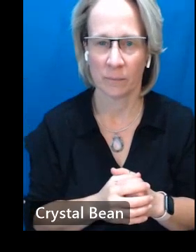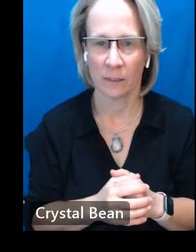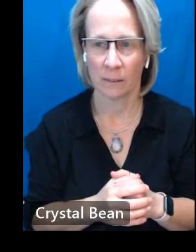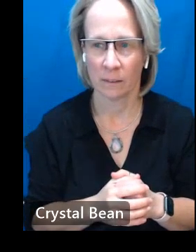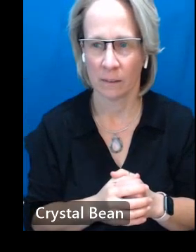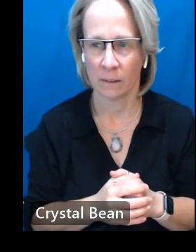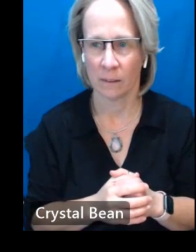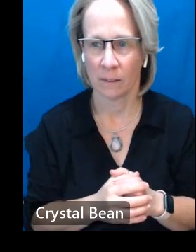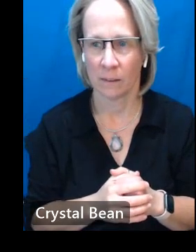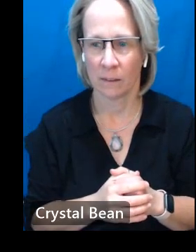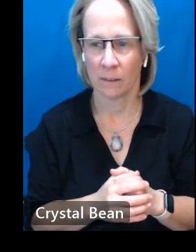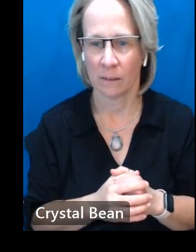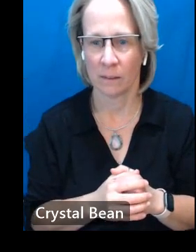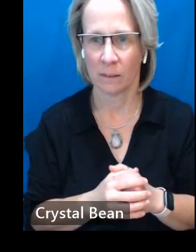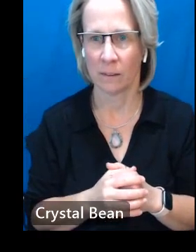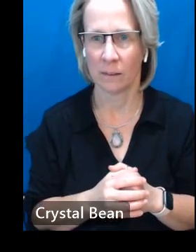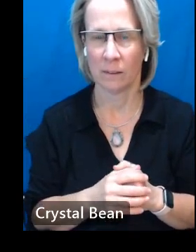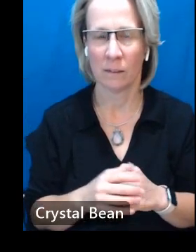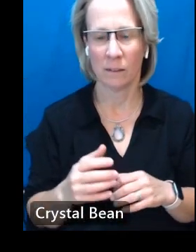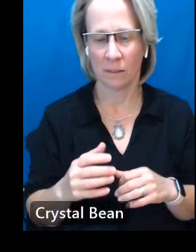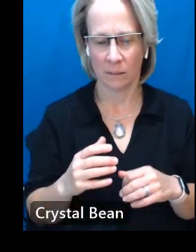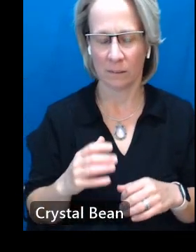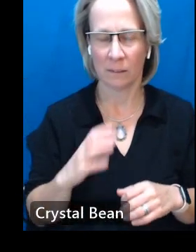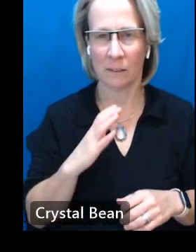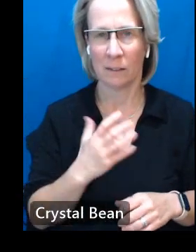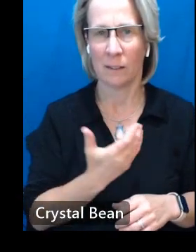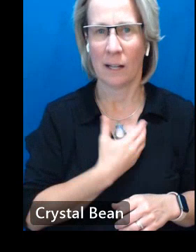Let's see, our BUDREF is 92224.